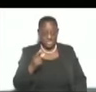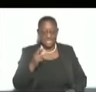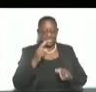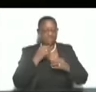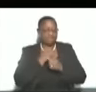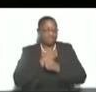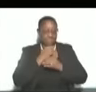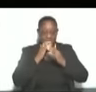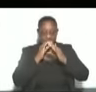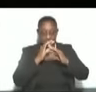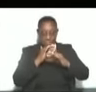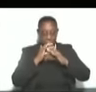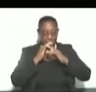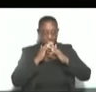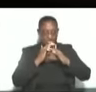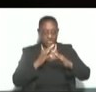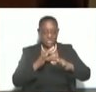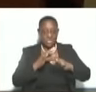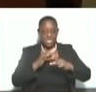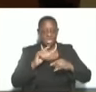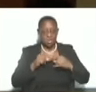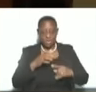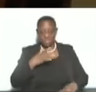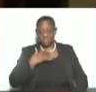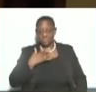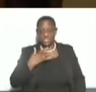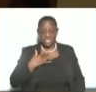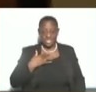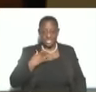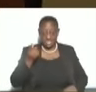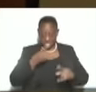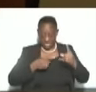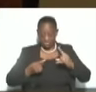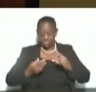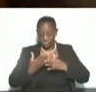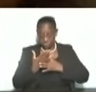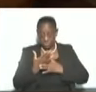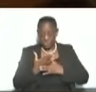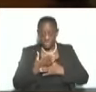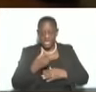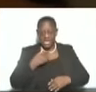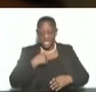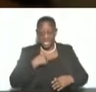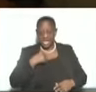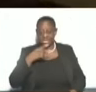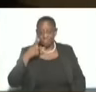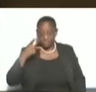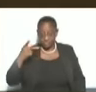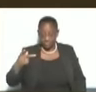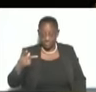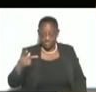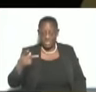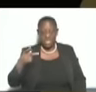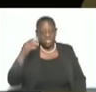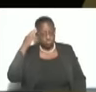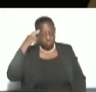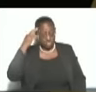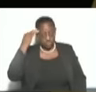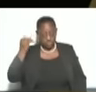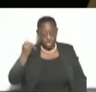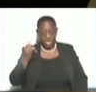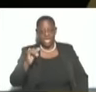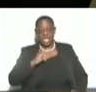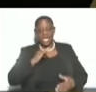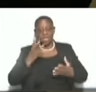clarinet, and that's just whatever I feel comes out through this piece of wood. I am a professional clarinetist, and the reason why I decided